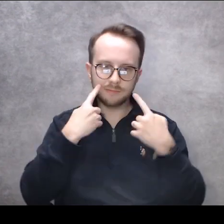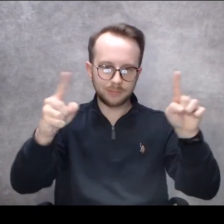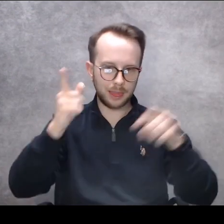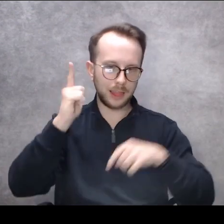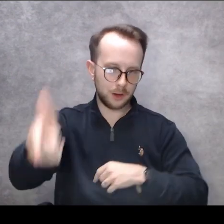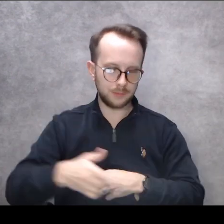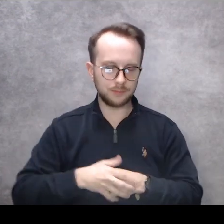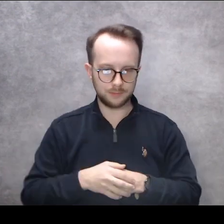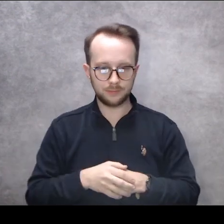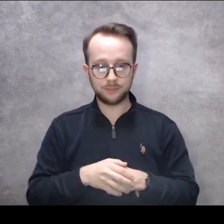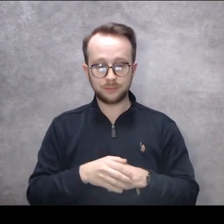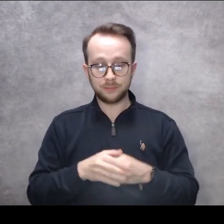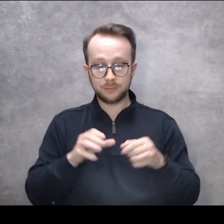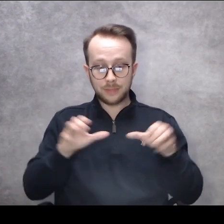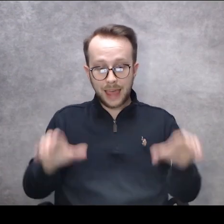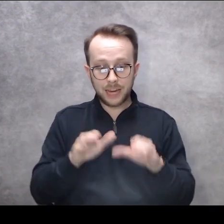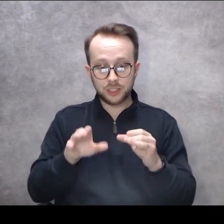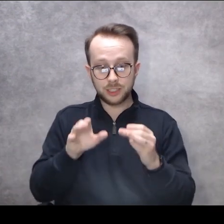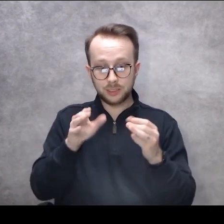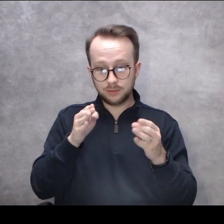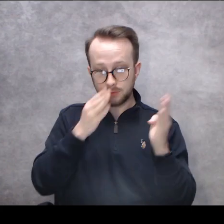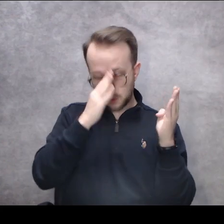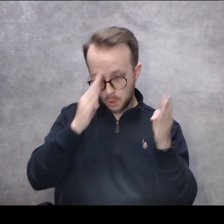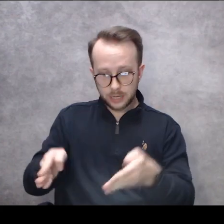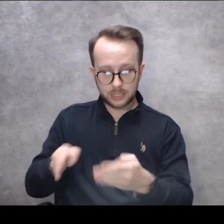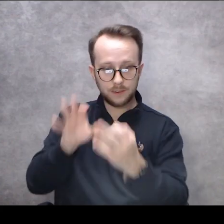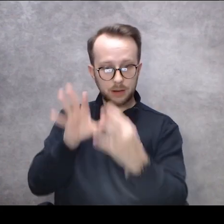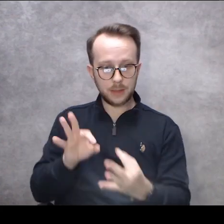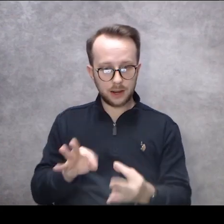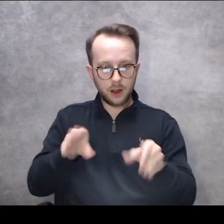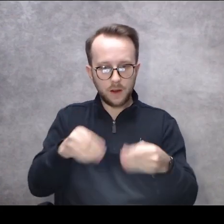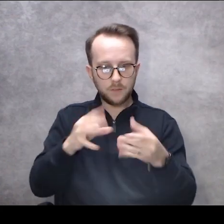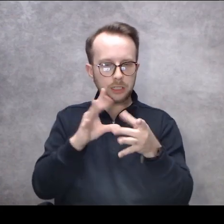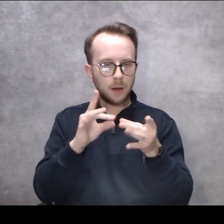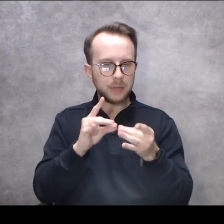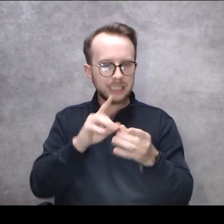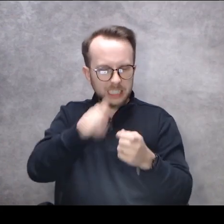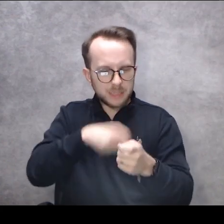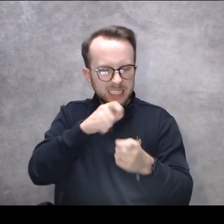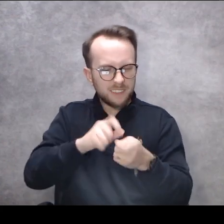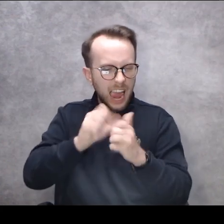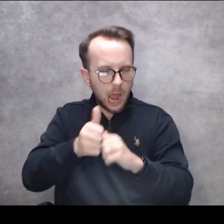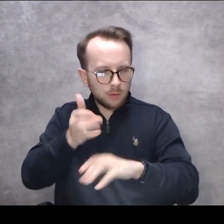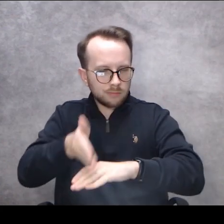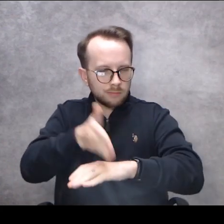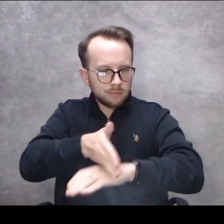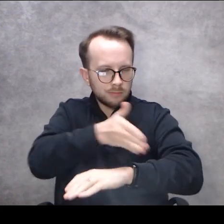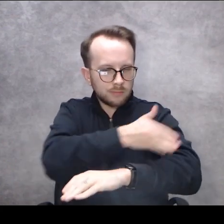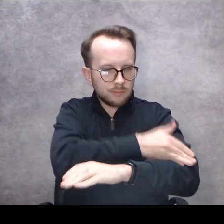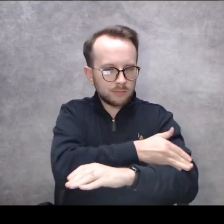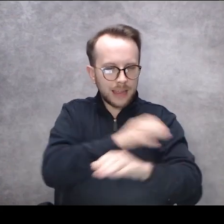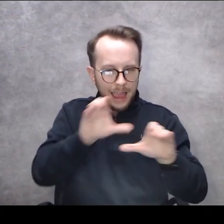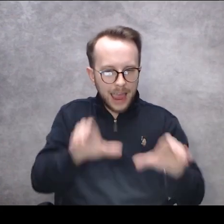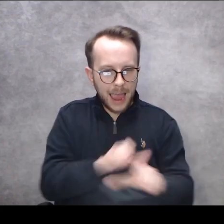Action-oriented feedback offers specific comments on ways to make progress and take action toward the learning